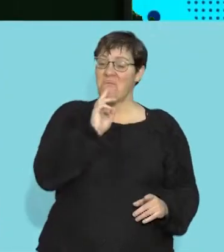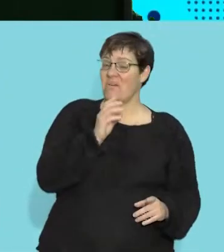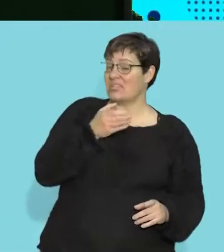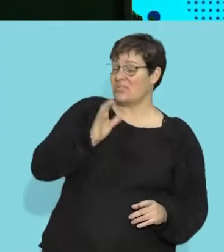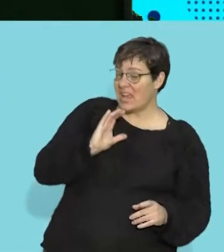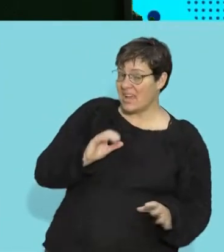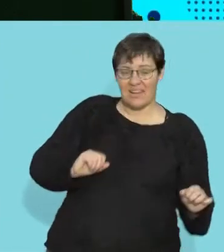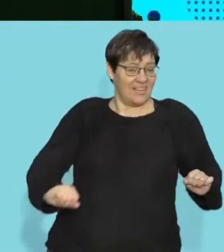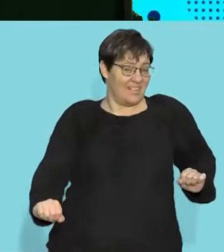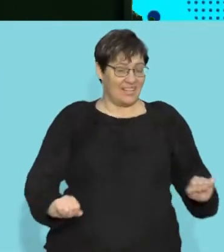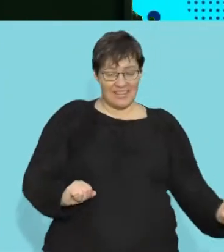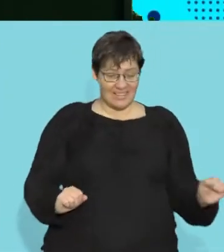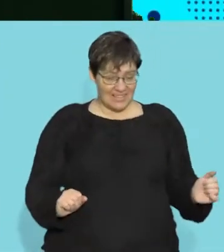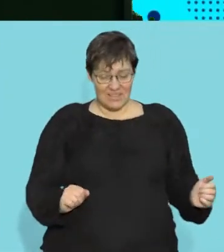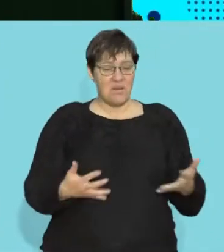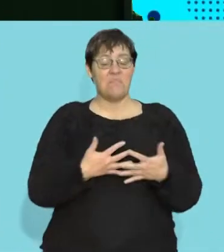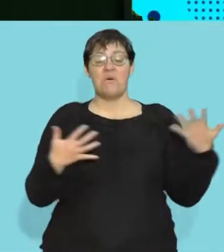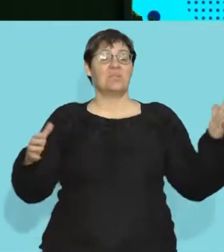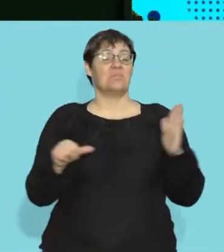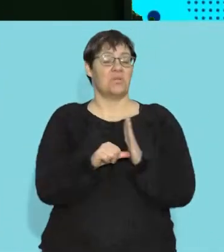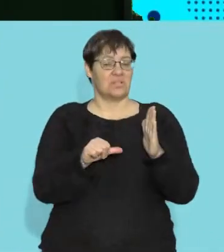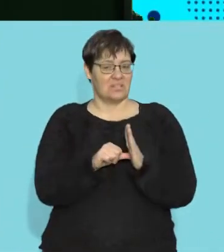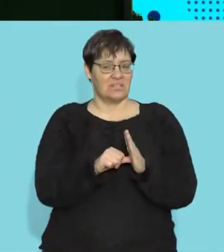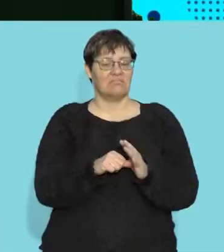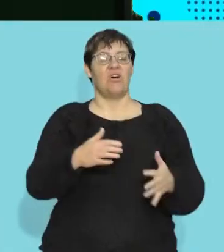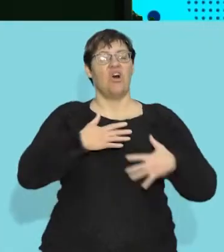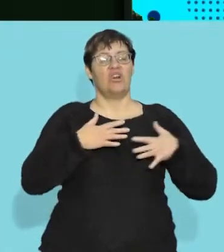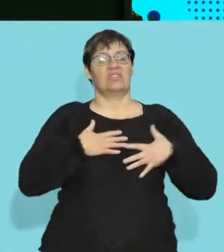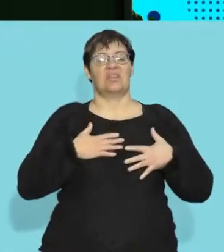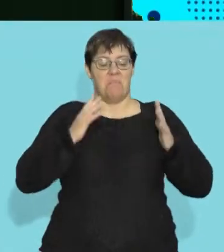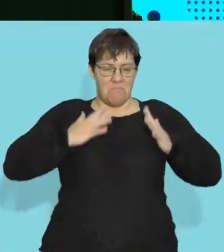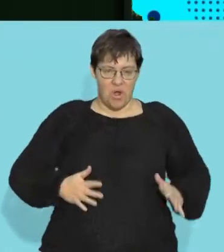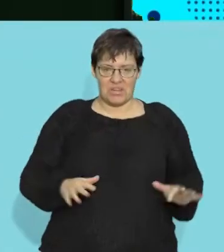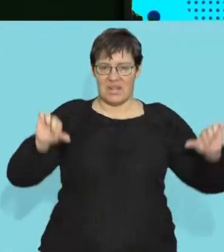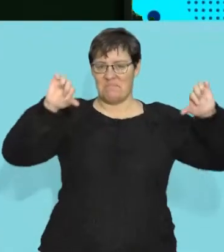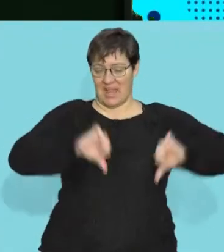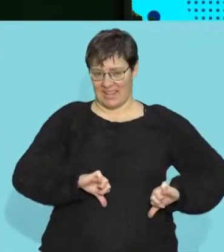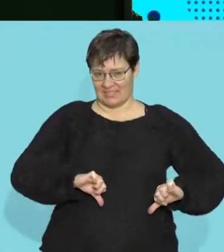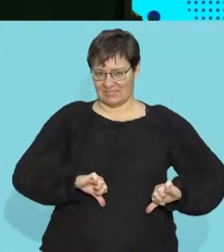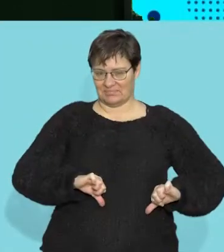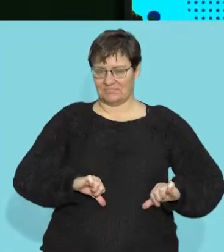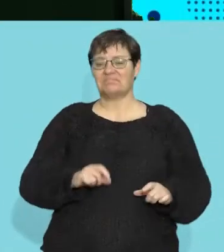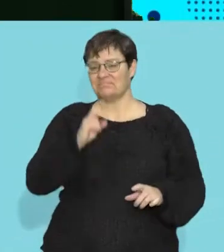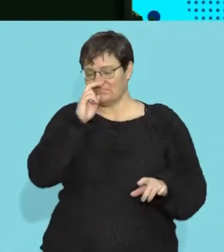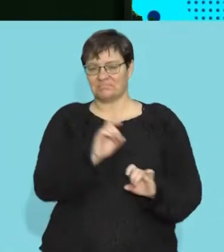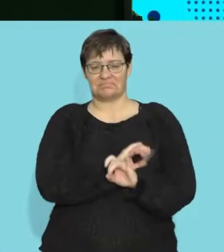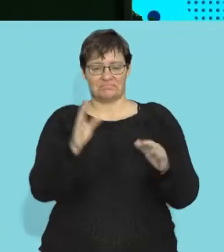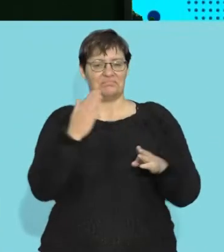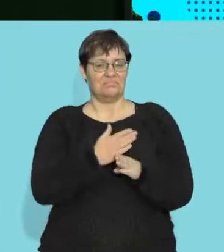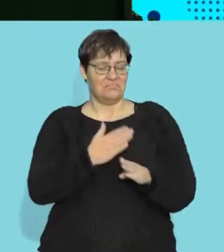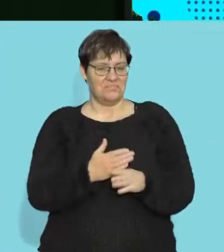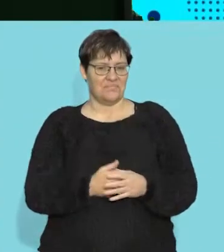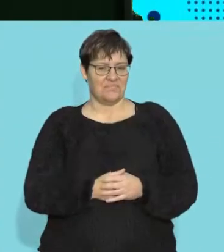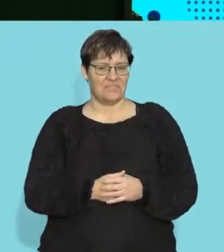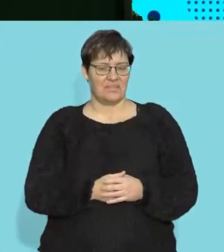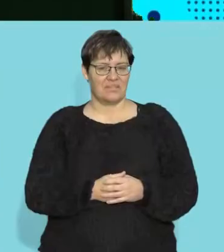most importantly, get that oxygen back into the body so the mind can work a lot more clearer. Okay, so the road